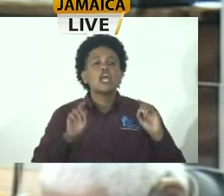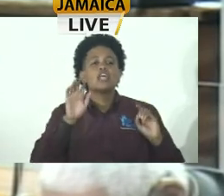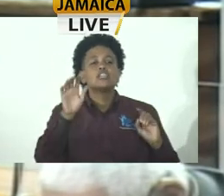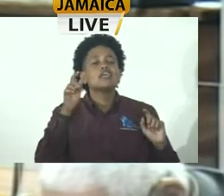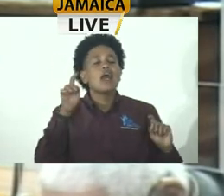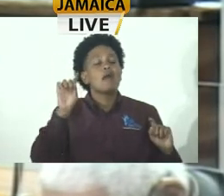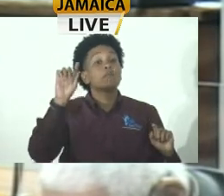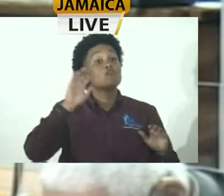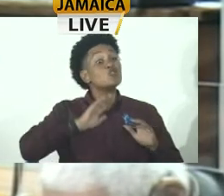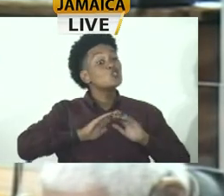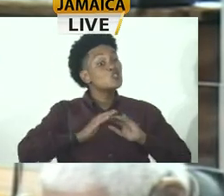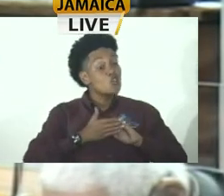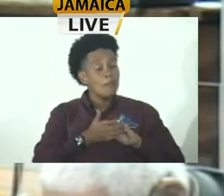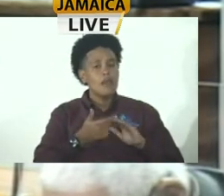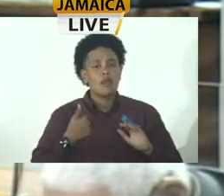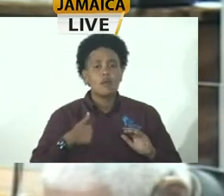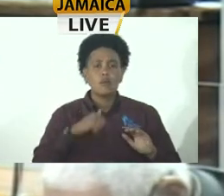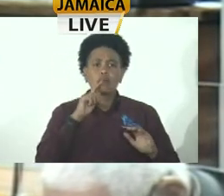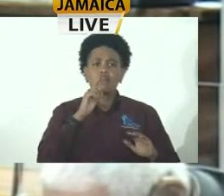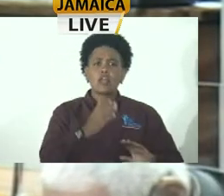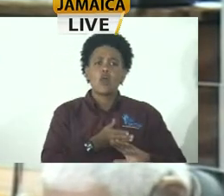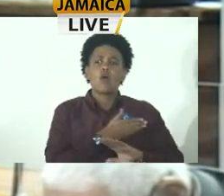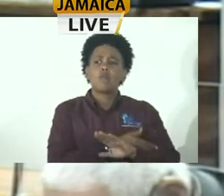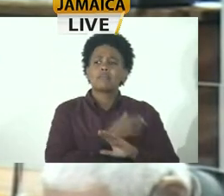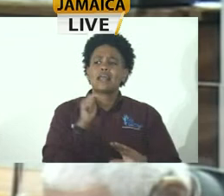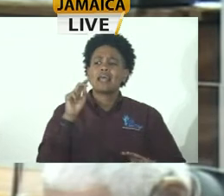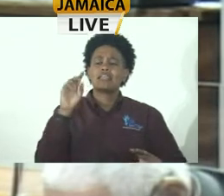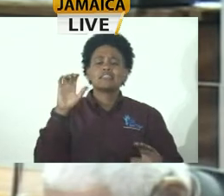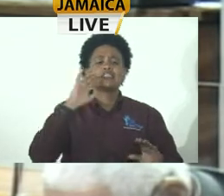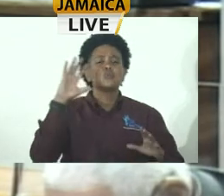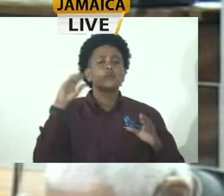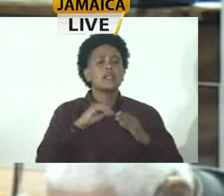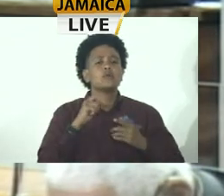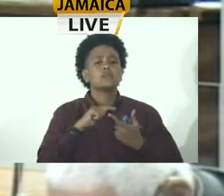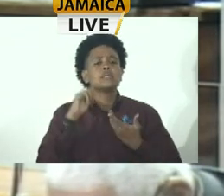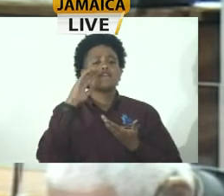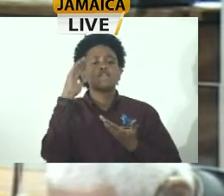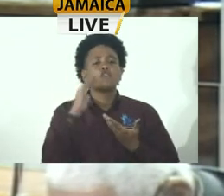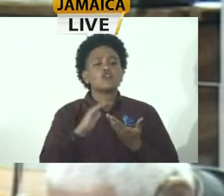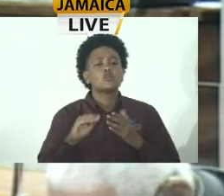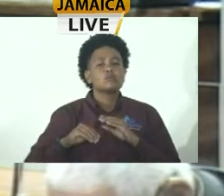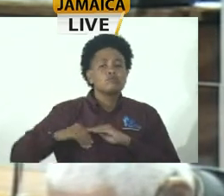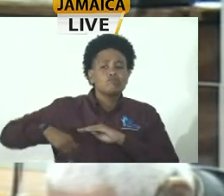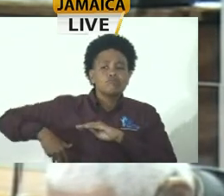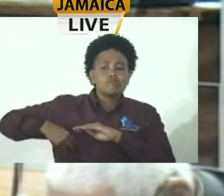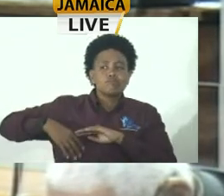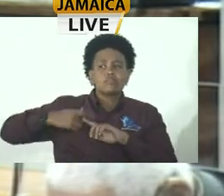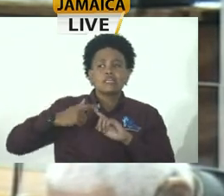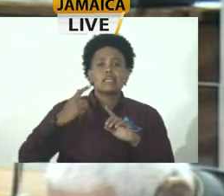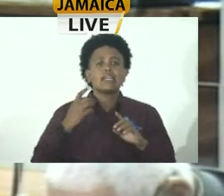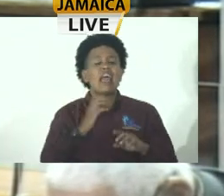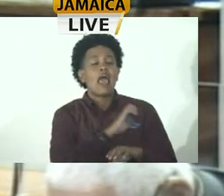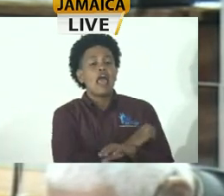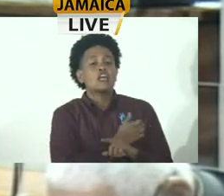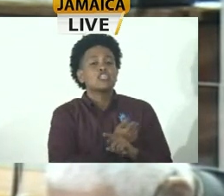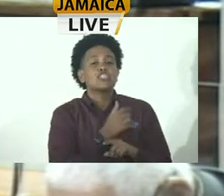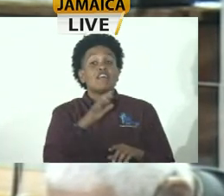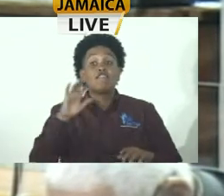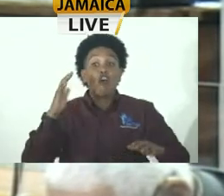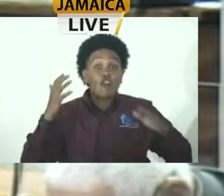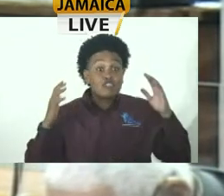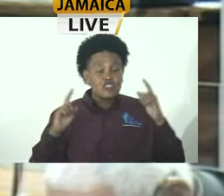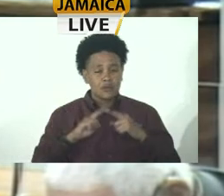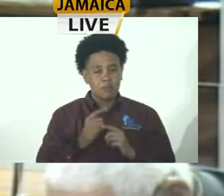jamaica we have updated the ndc to include reducing emissions in the energy forestry and land use